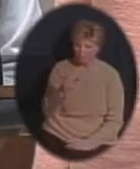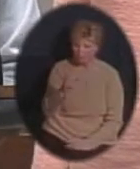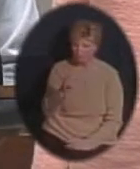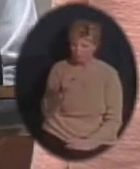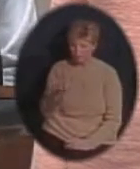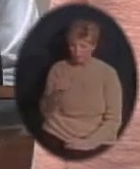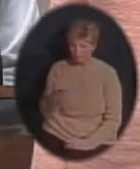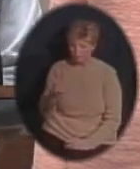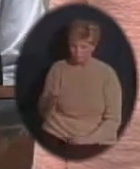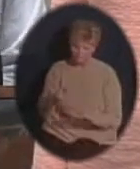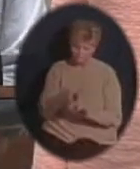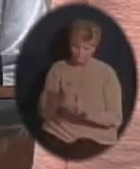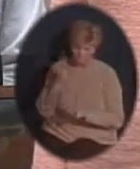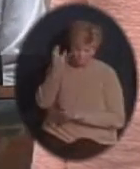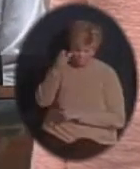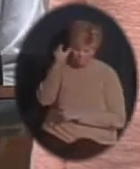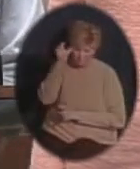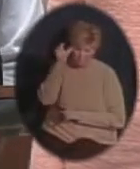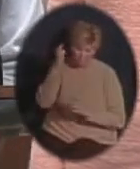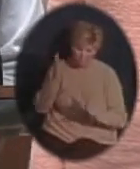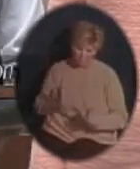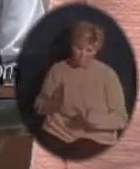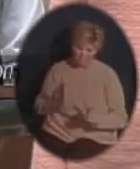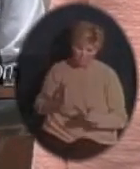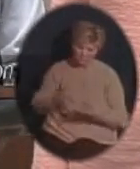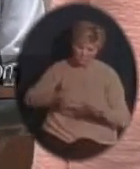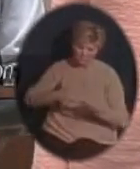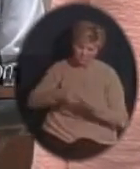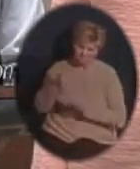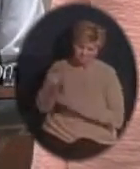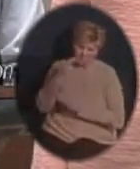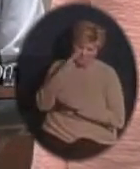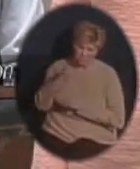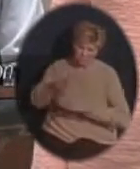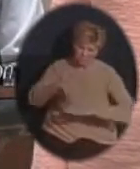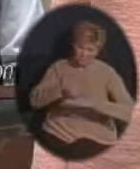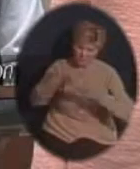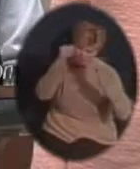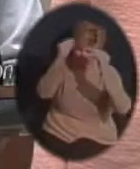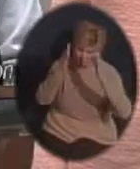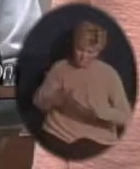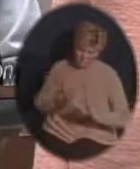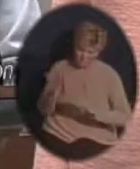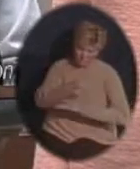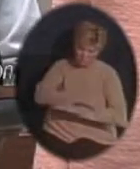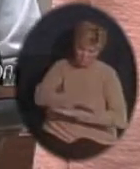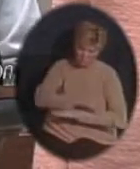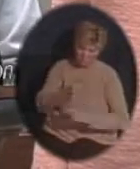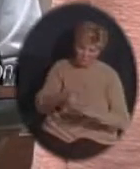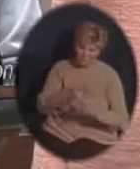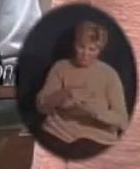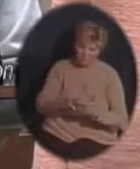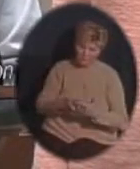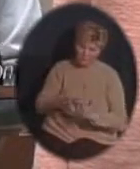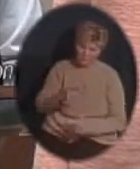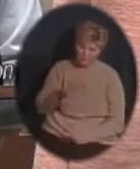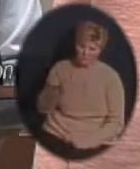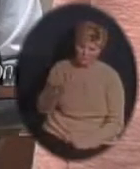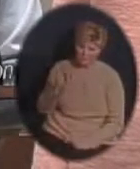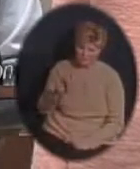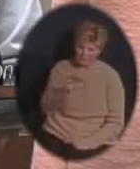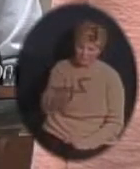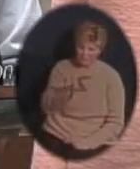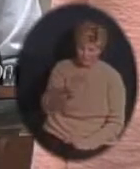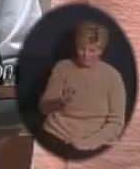observe National Teacher Day on the first Tuesday in March until 1985, when the National PTA established